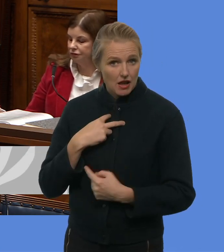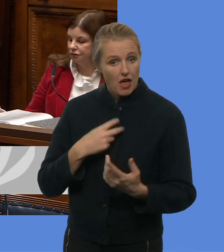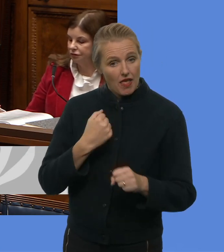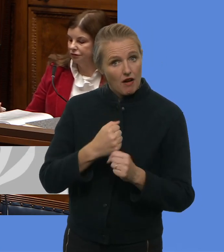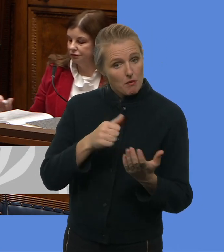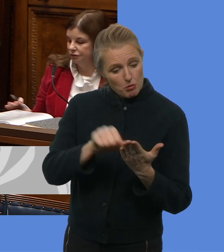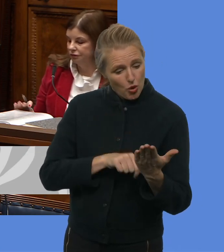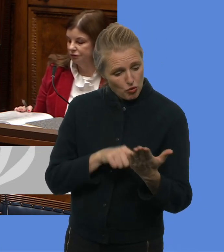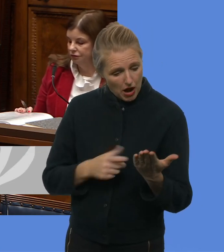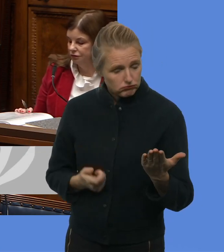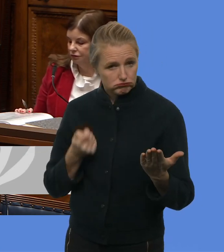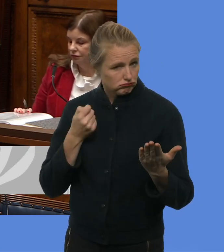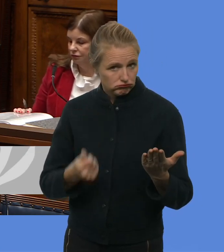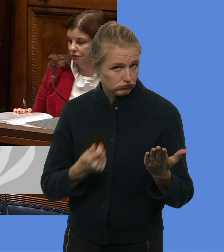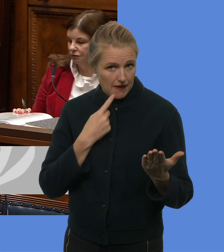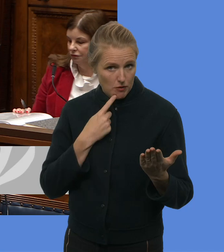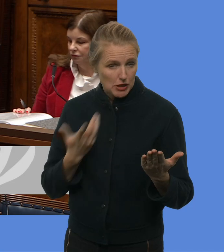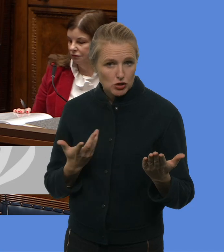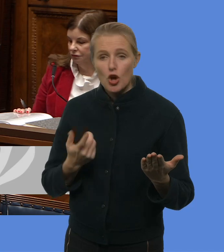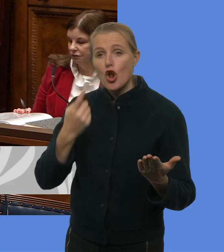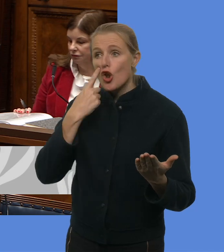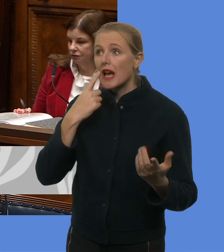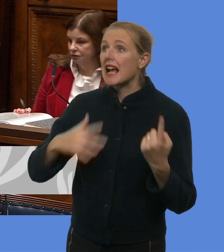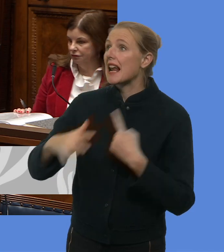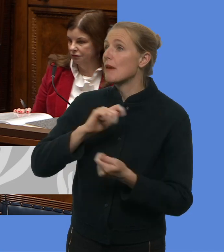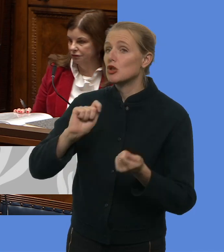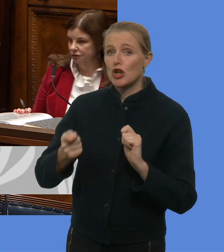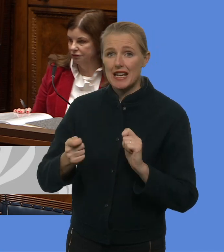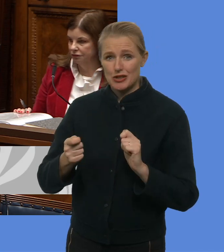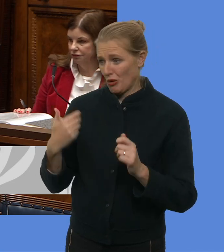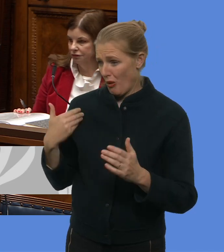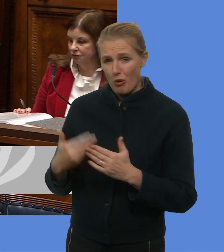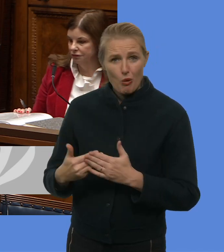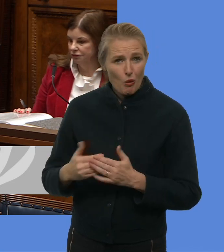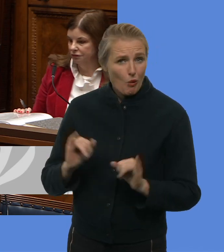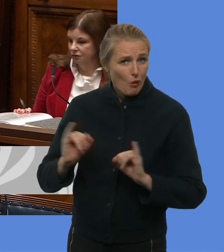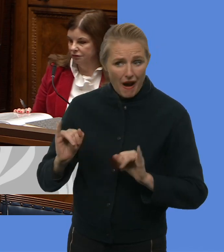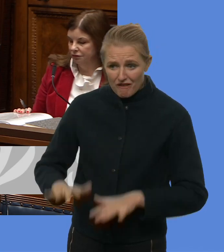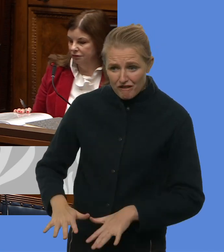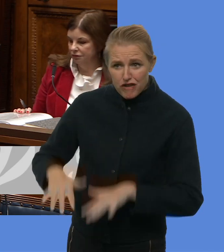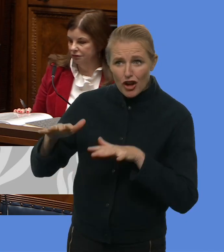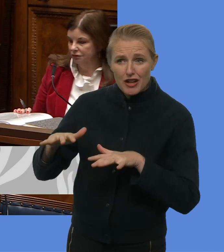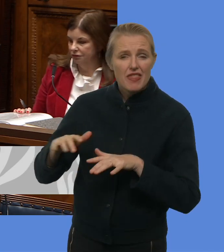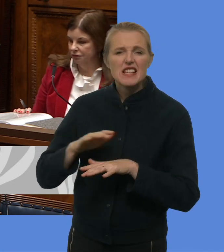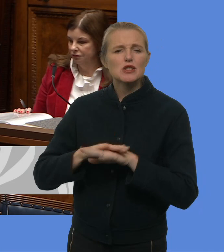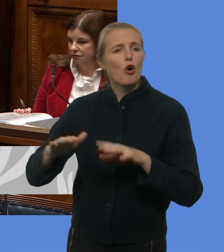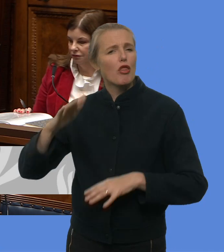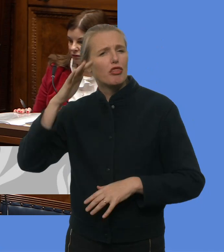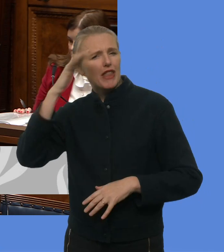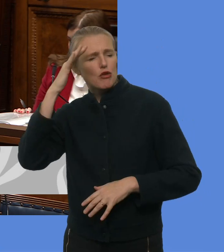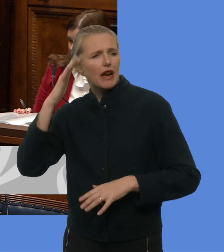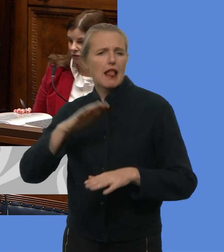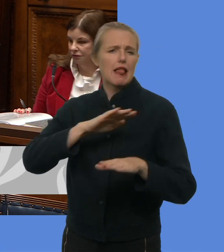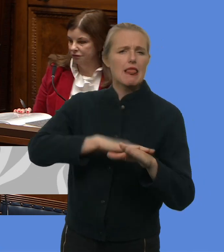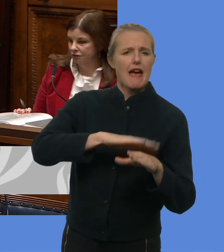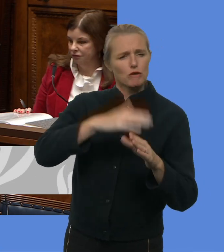from the executive. We've seen the impact of climate change in recent days in flooding. This isn't a theoretical lefty obsession.